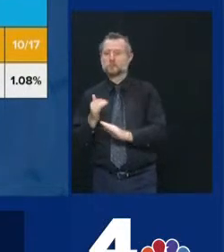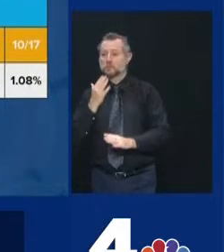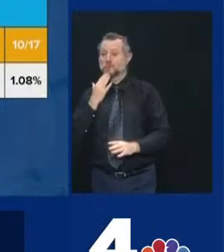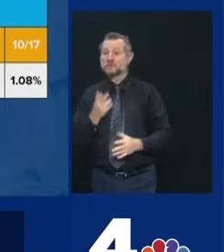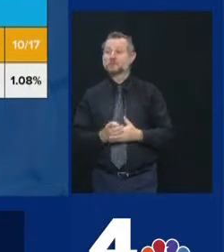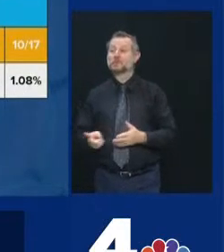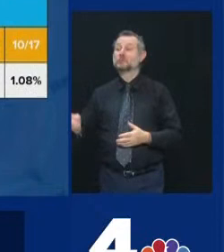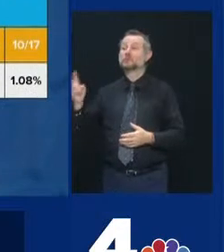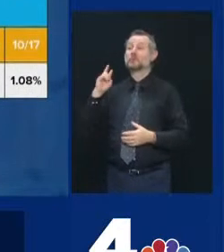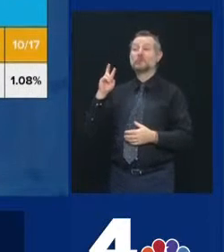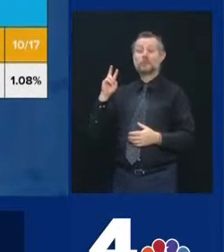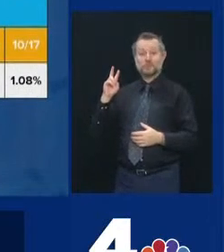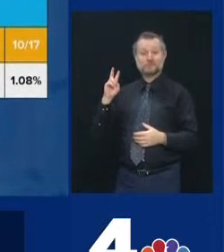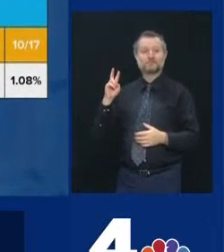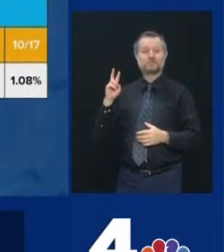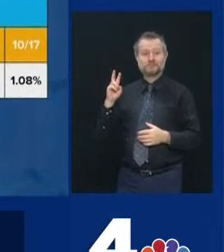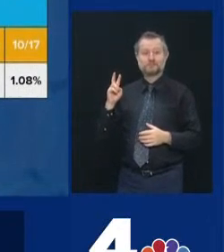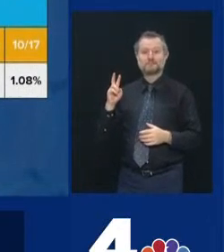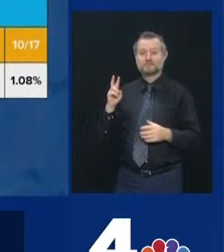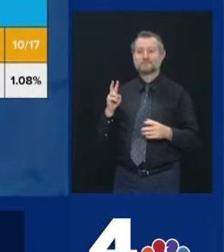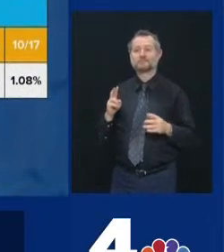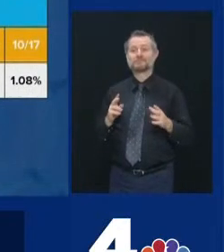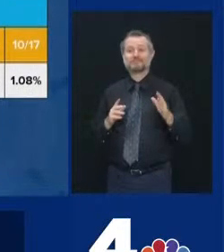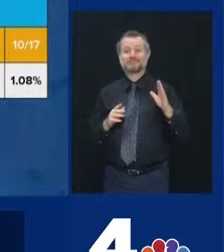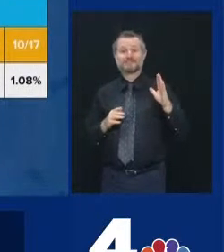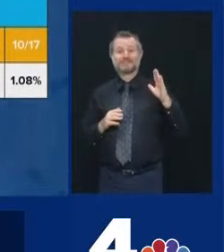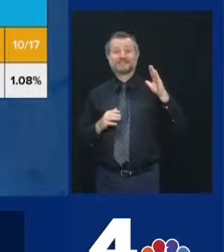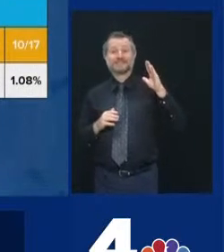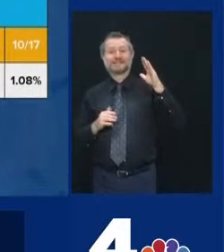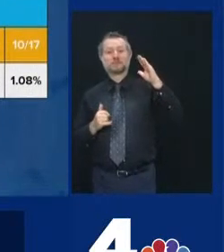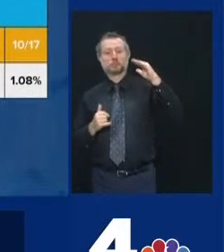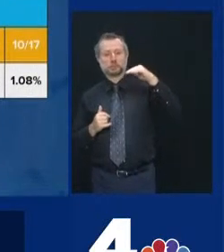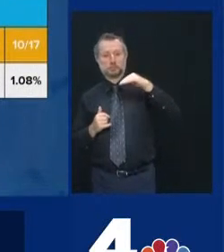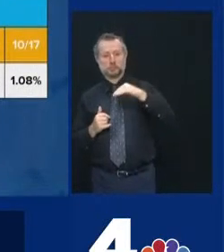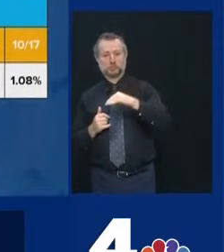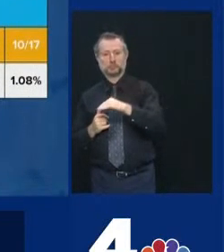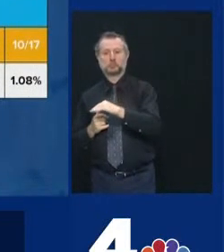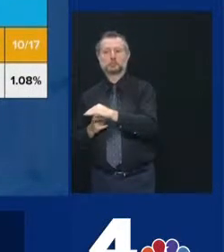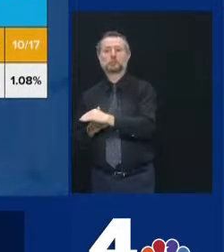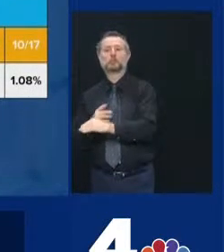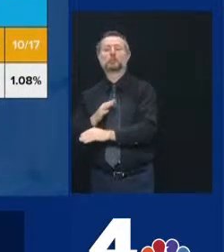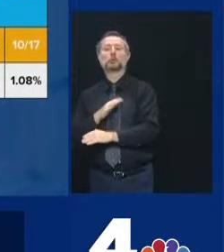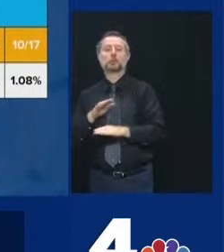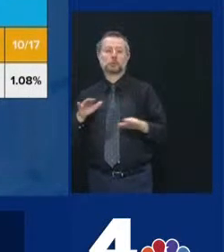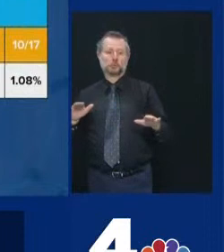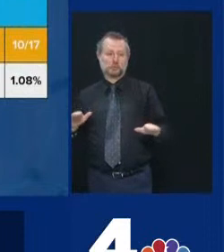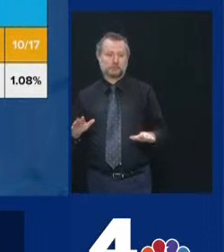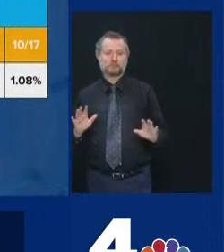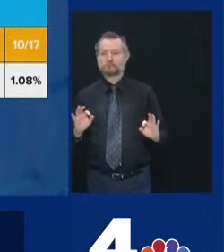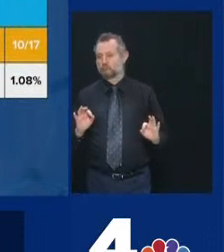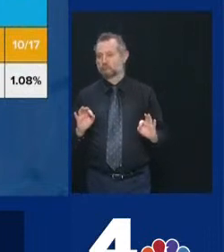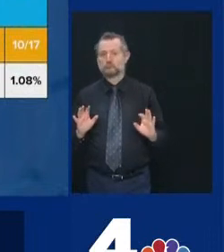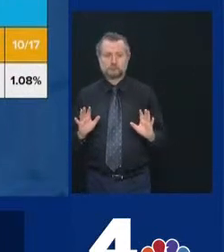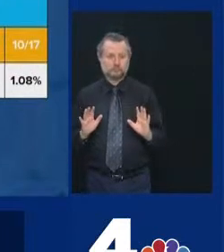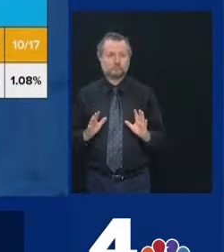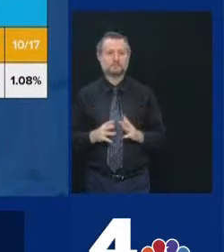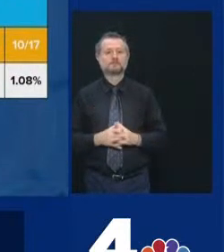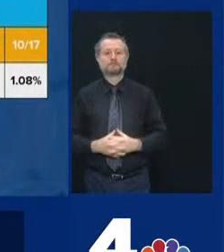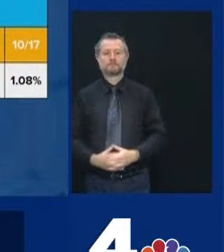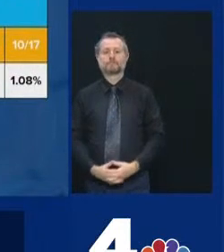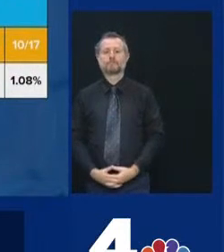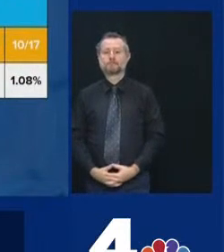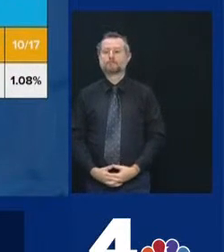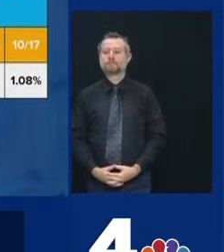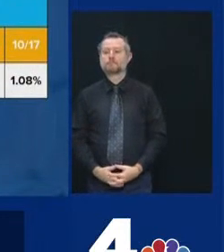weeks, we have been remarkably flat. If anything, the numbers have been trending